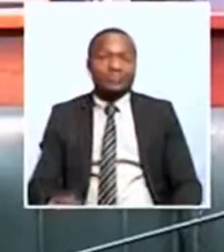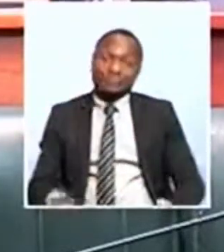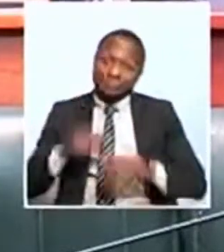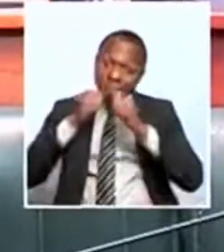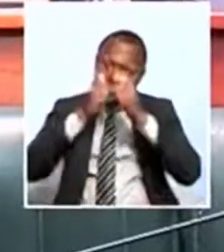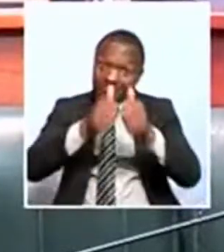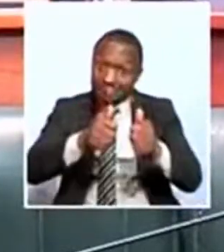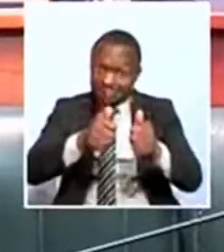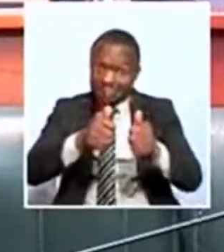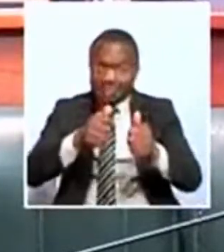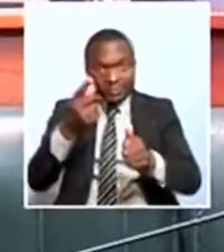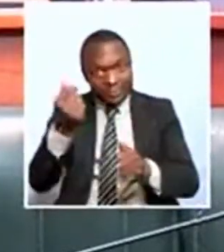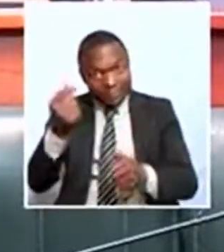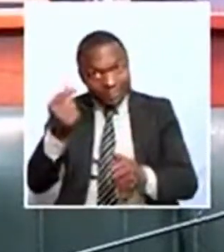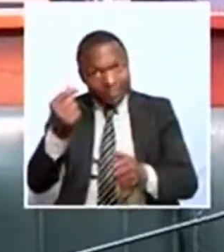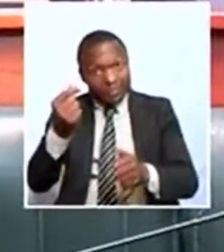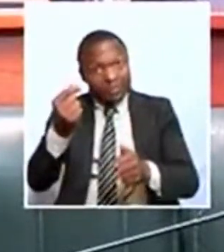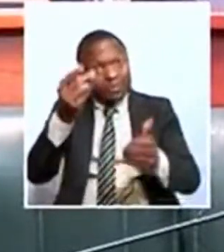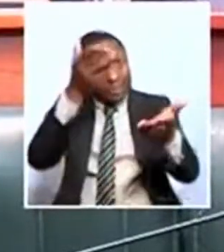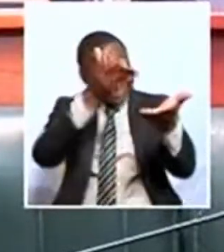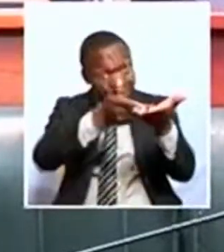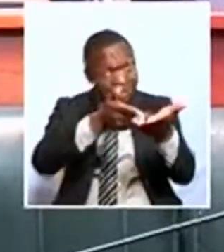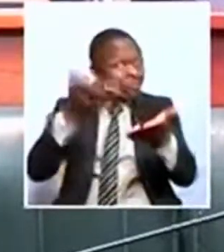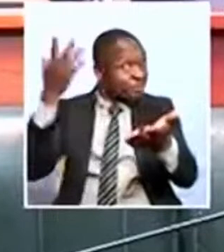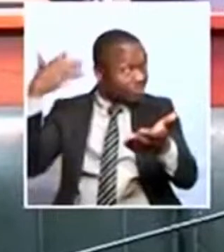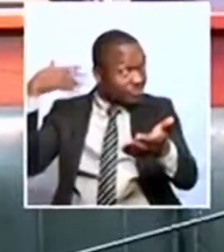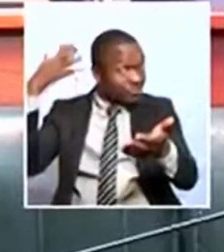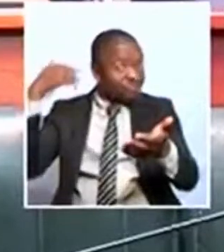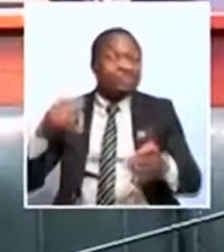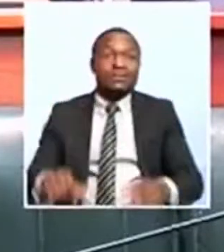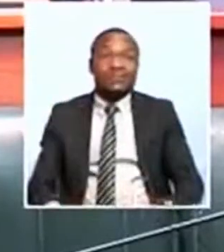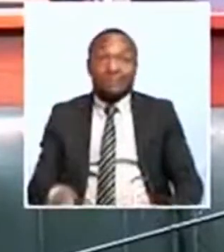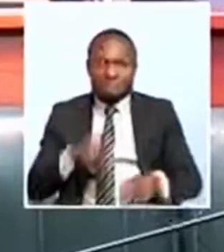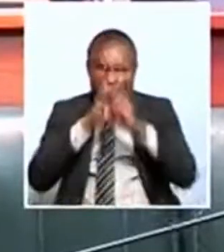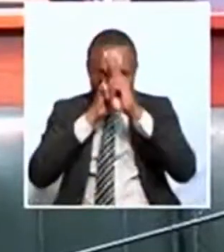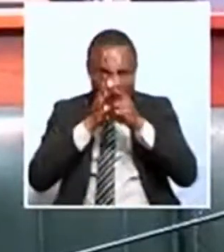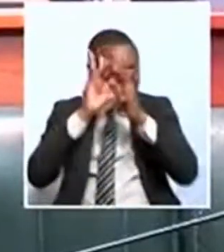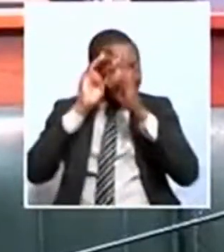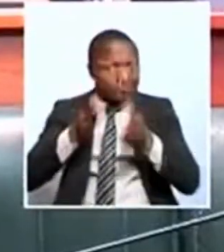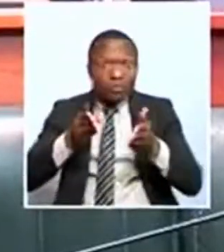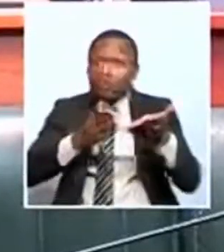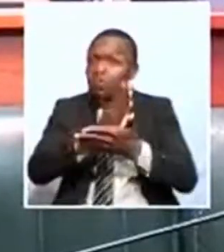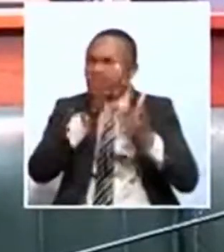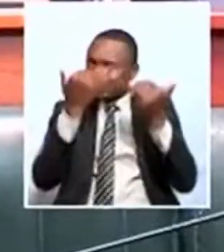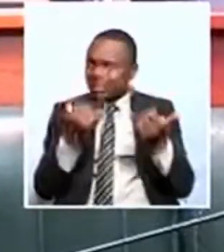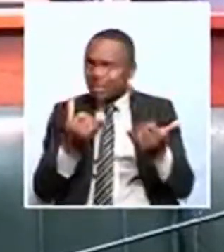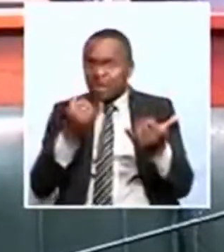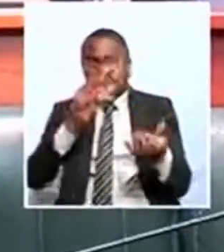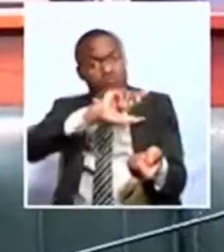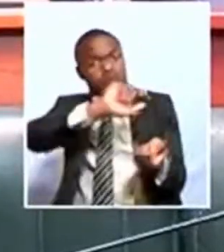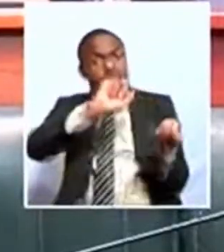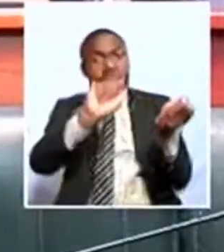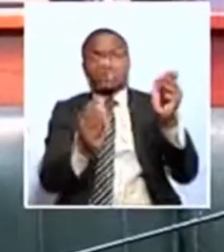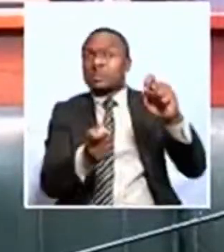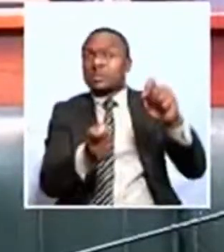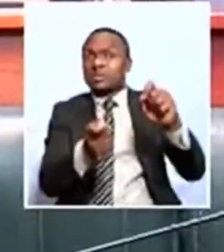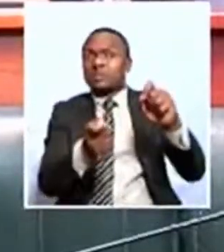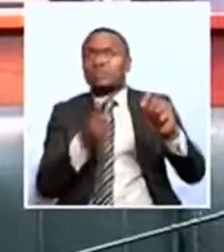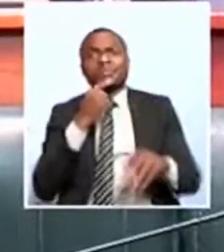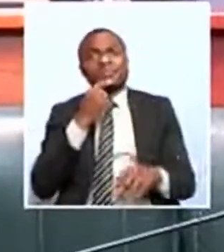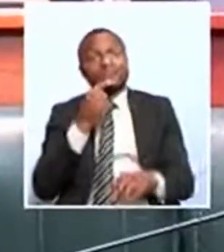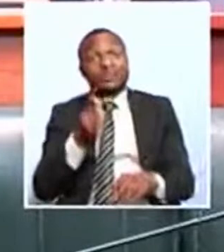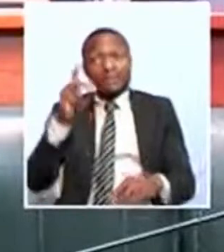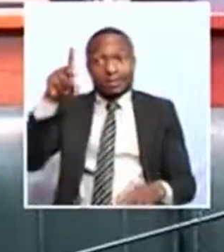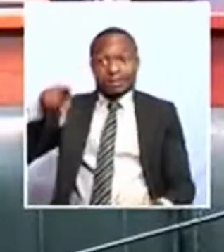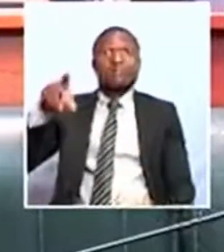to the amounts that were there at the time. Is he in order to now change and say that the